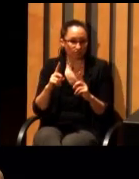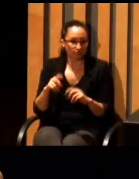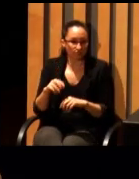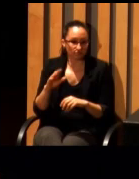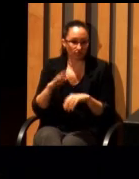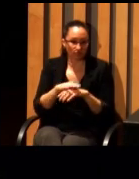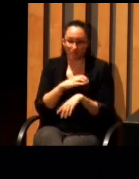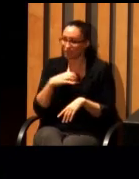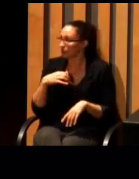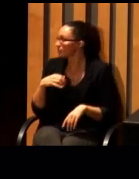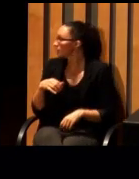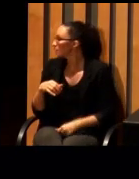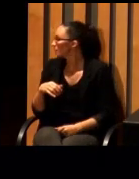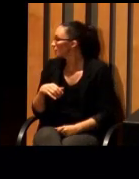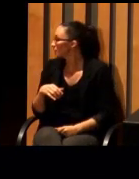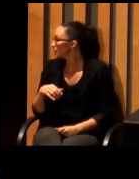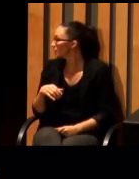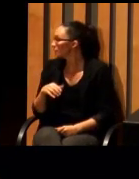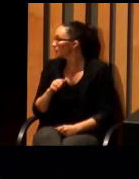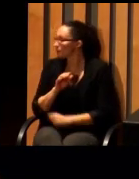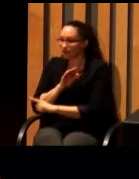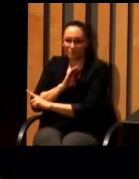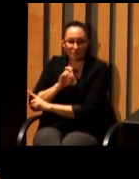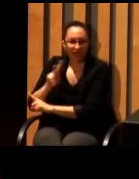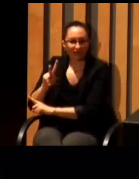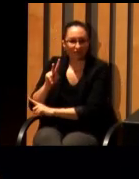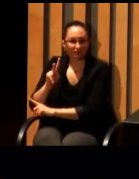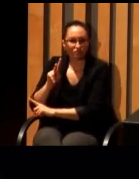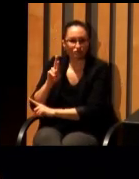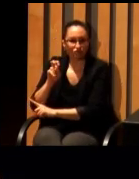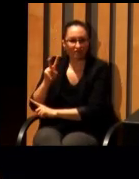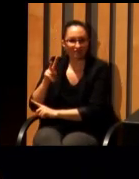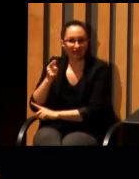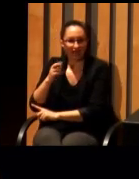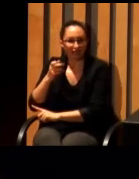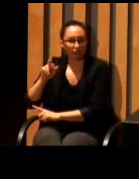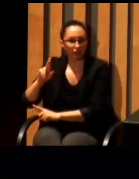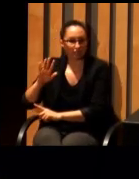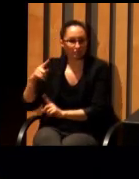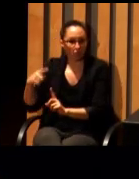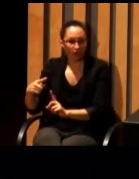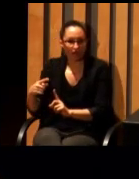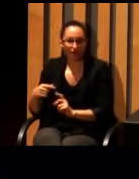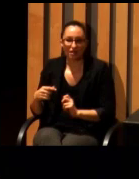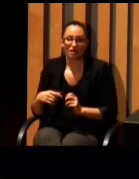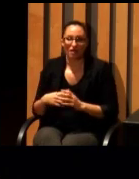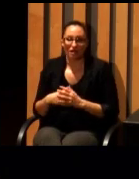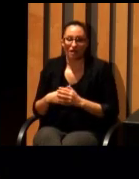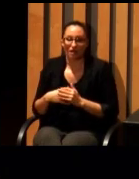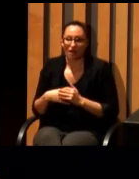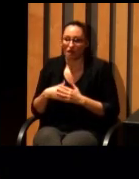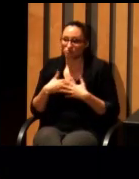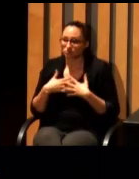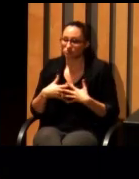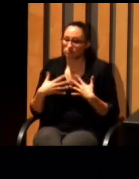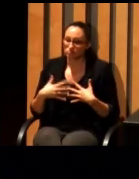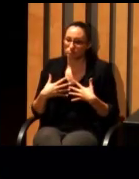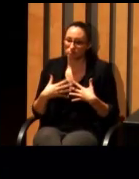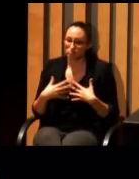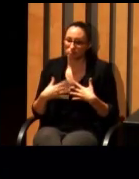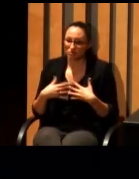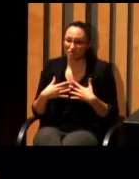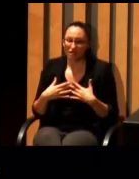And to Reverend Hagler's point earlier, I'd be remiss if I didn't say there is something to do with